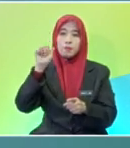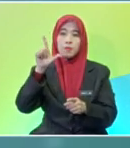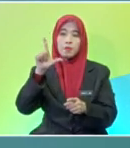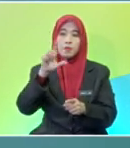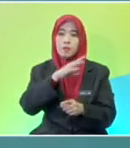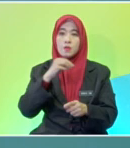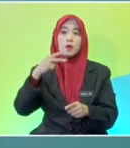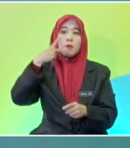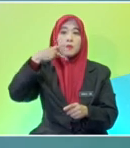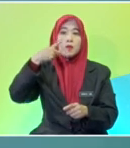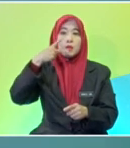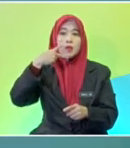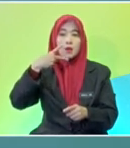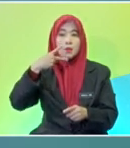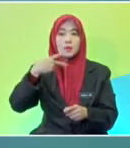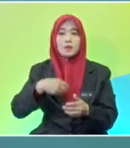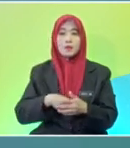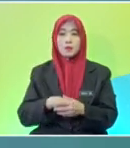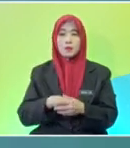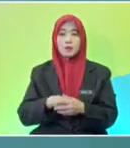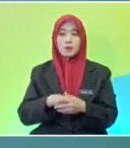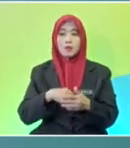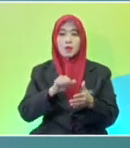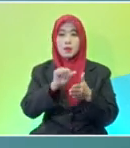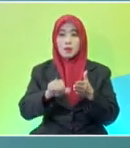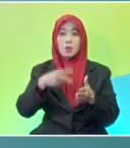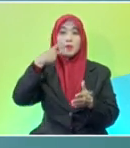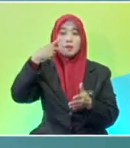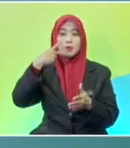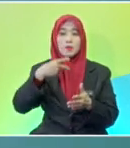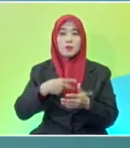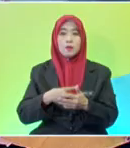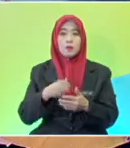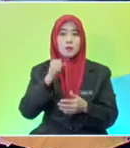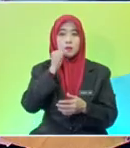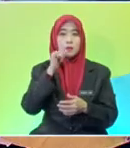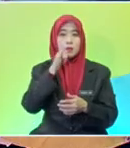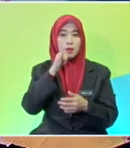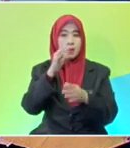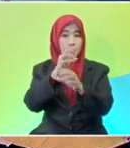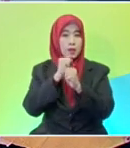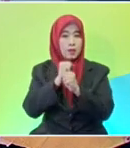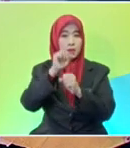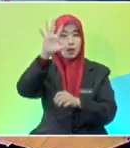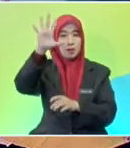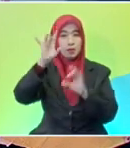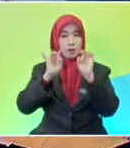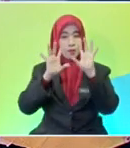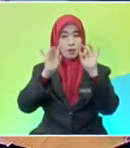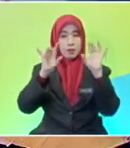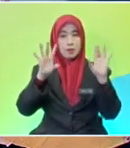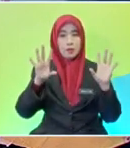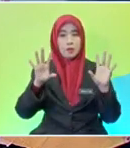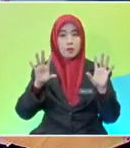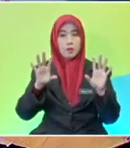Yes, Syafiqah. I will provide you 5 stars for this. 5 stars, yes. Now I'm looking forward to